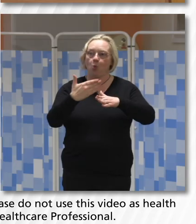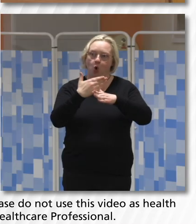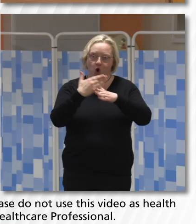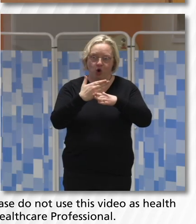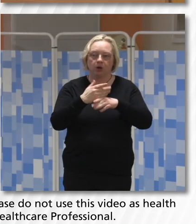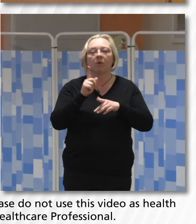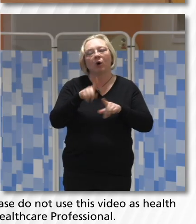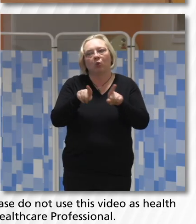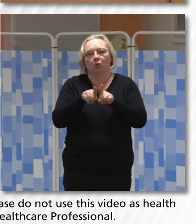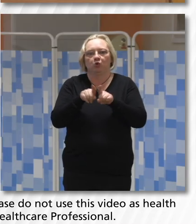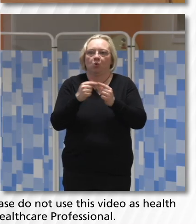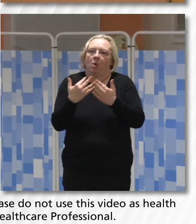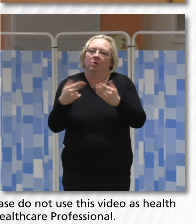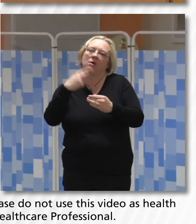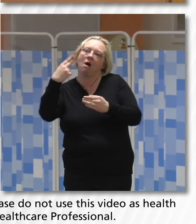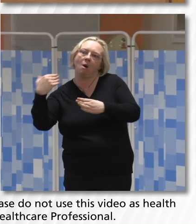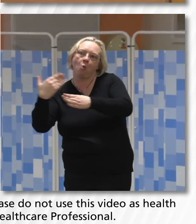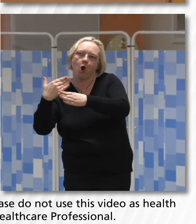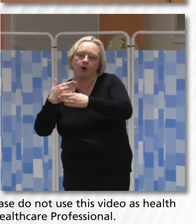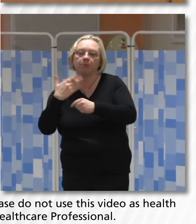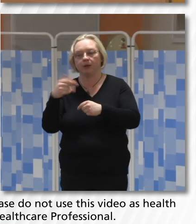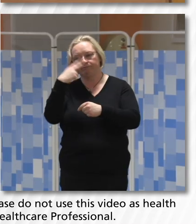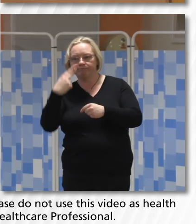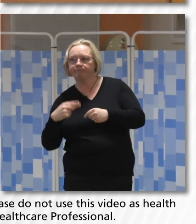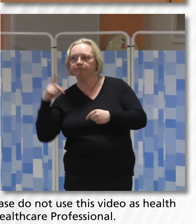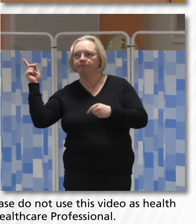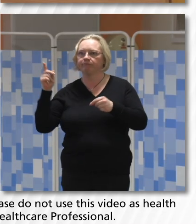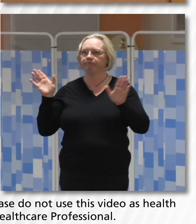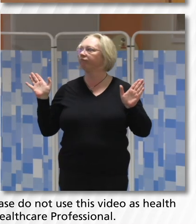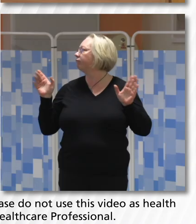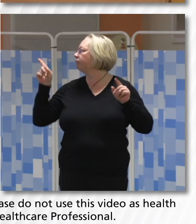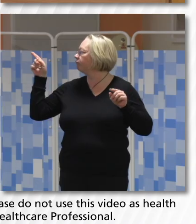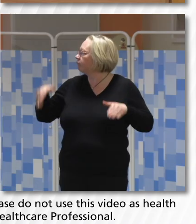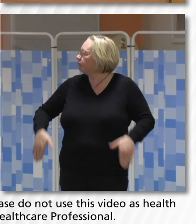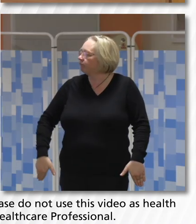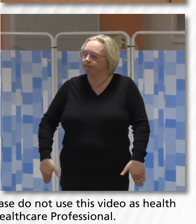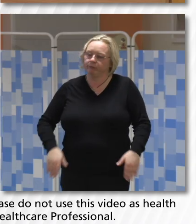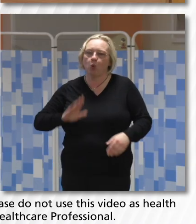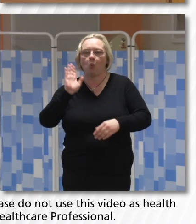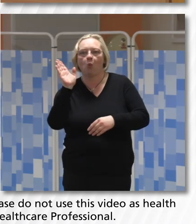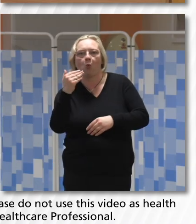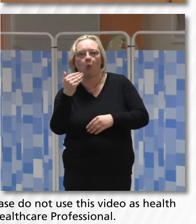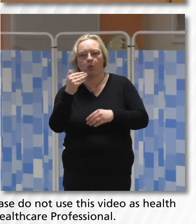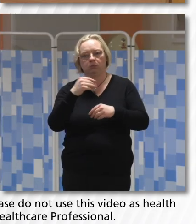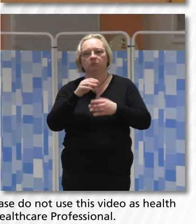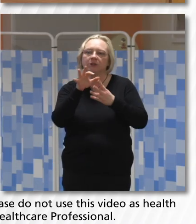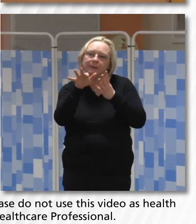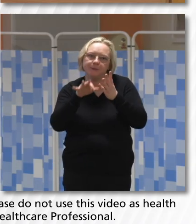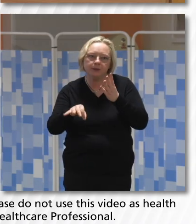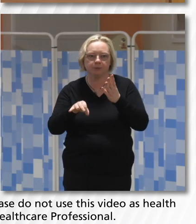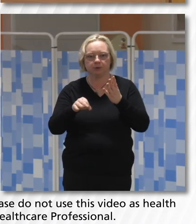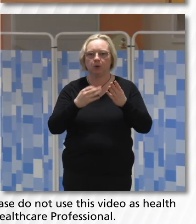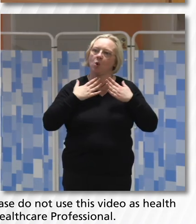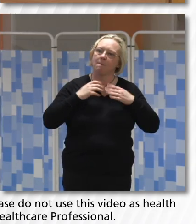also doing a lot of artwork. And he drew this figure who has all the symptoms of Parkinson's, motor symptoms and